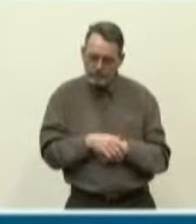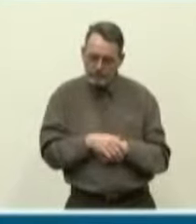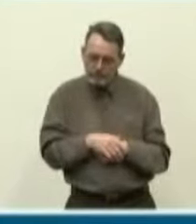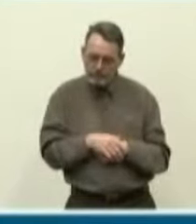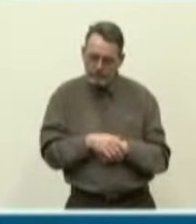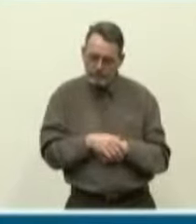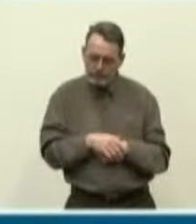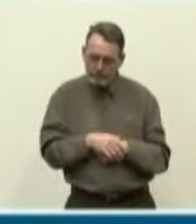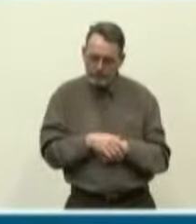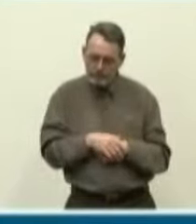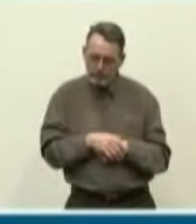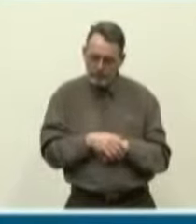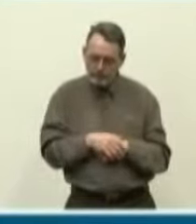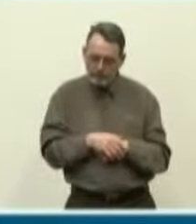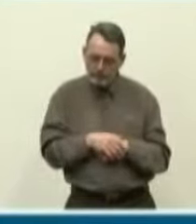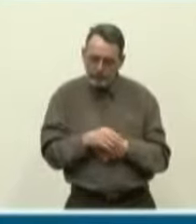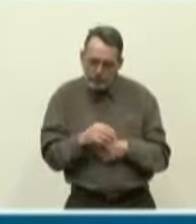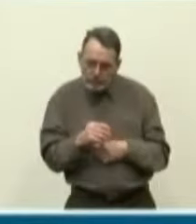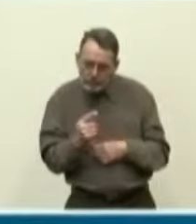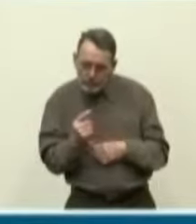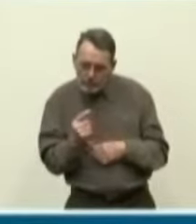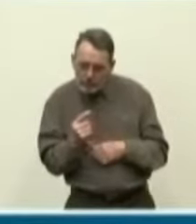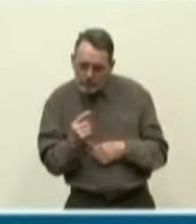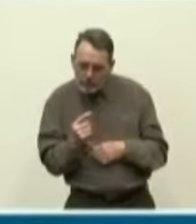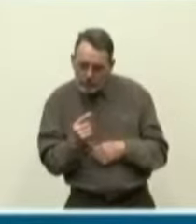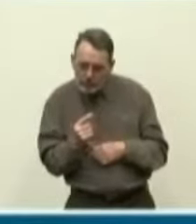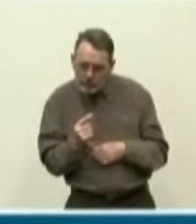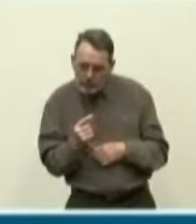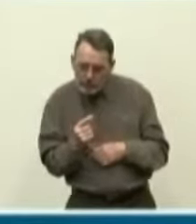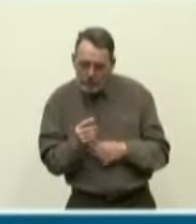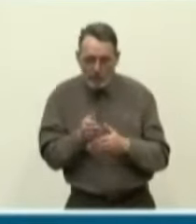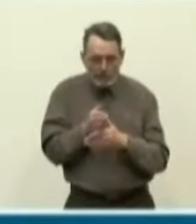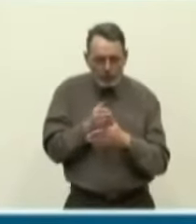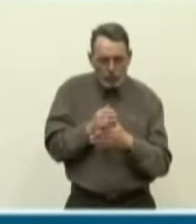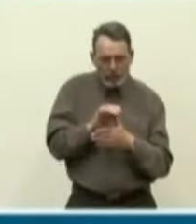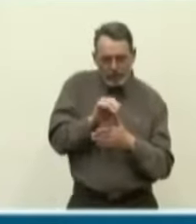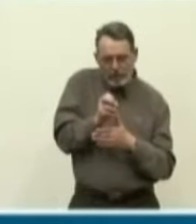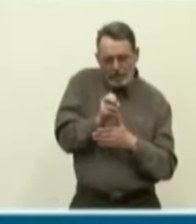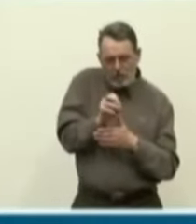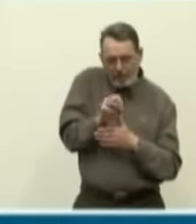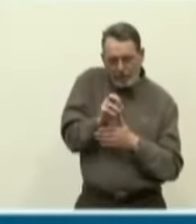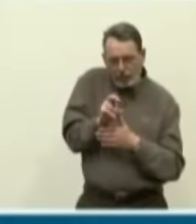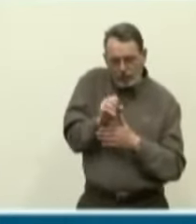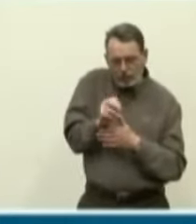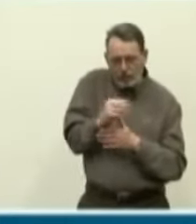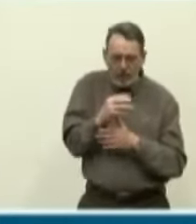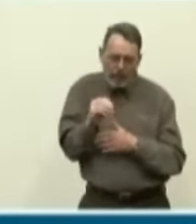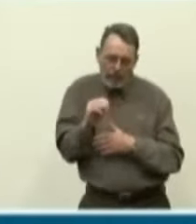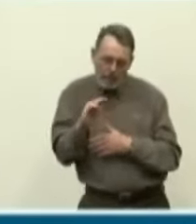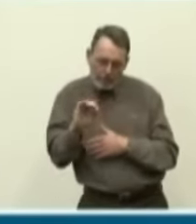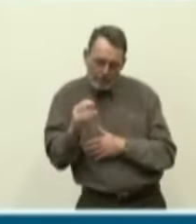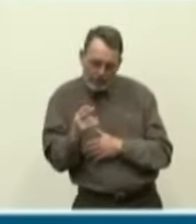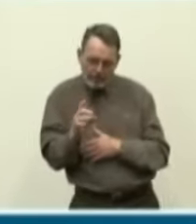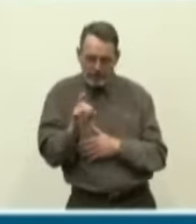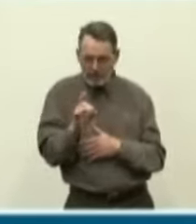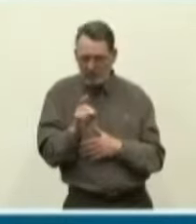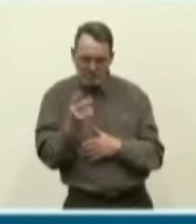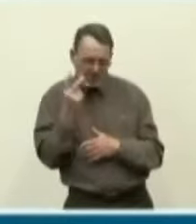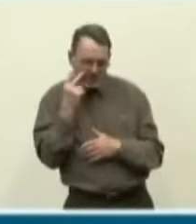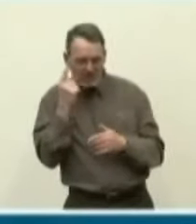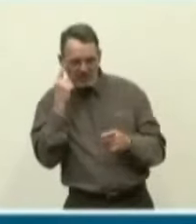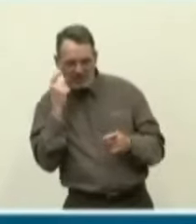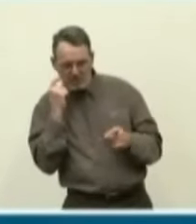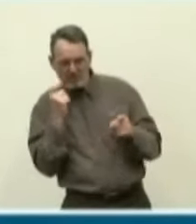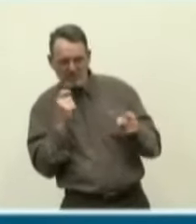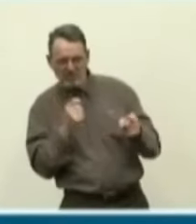12:28 and... Adam 13, Charles, copy. Two ago, between Jefferson and Beach. 852 suspect vehicle,